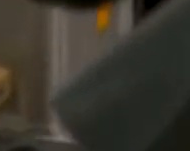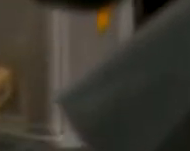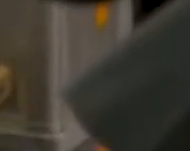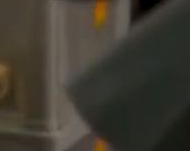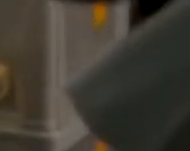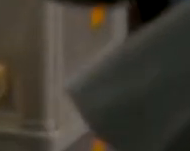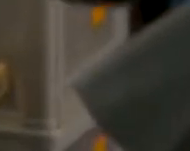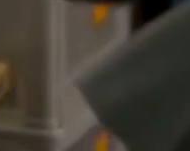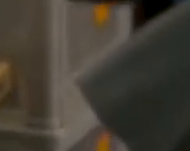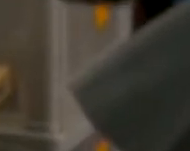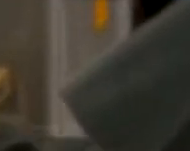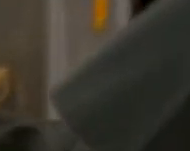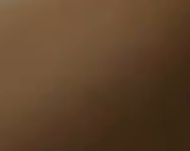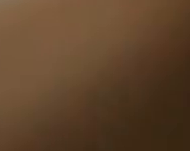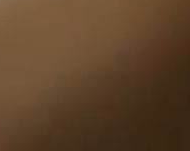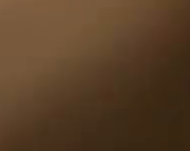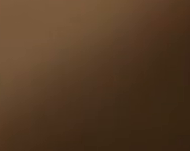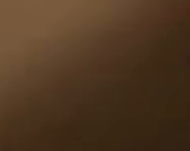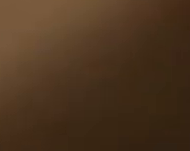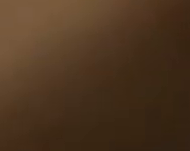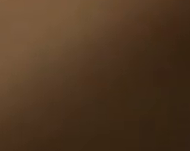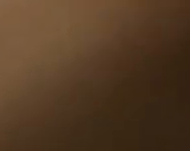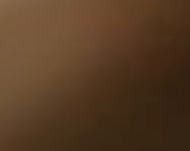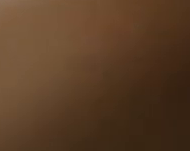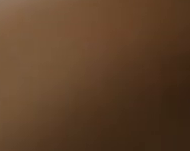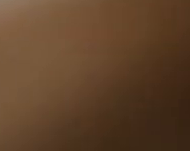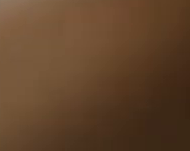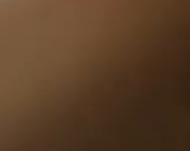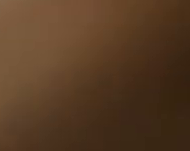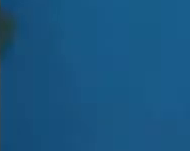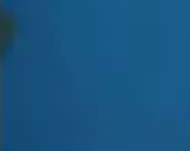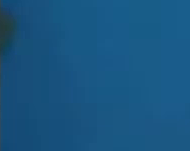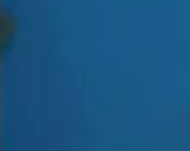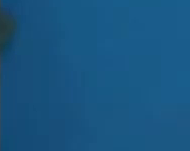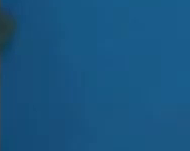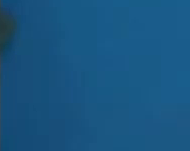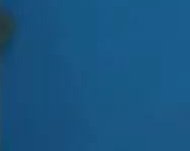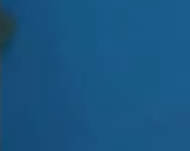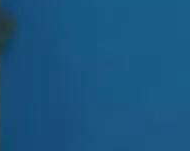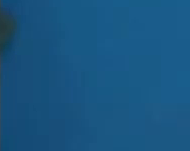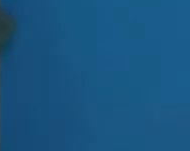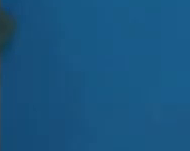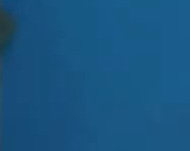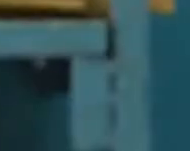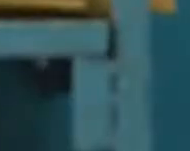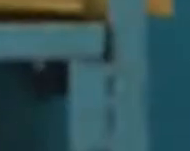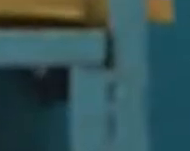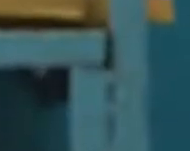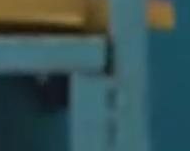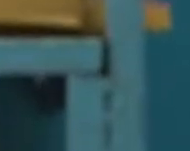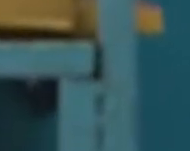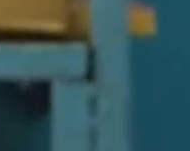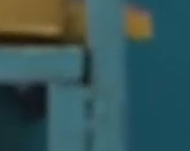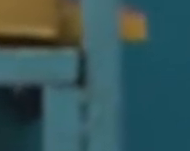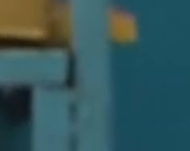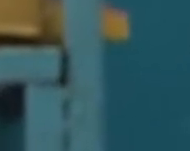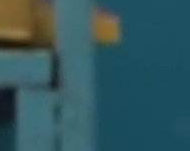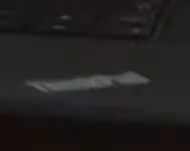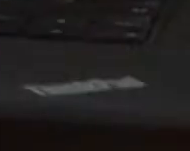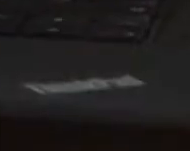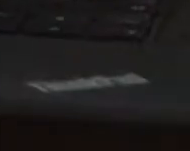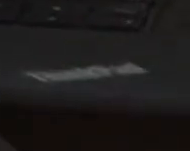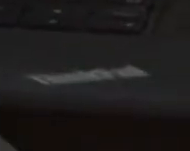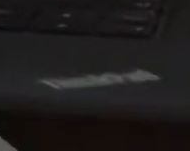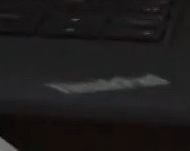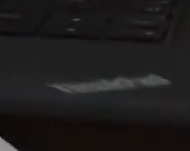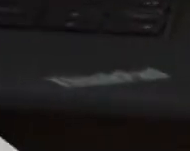possible, things would have really, really gone south. Post-COVID, we also need to hit the ground running. We're moving paperless, we're moving